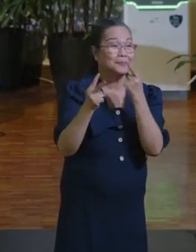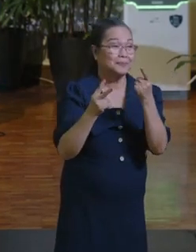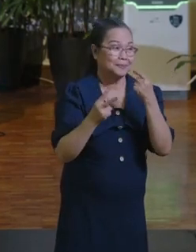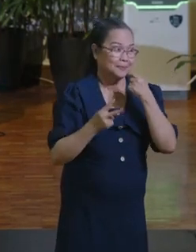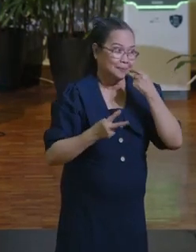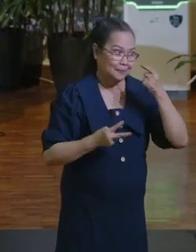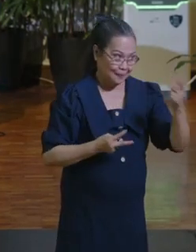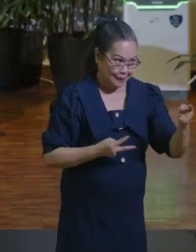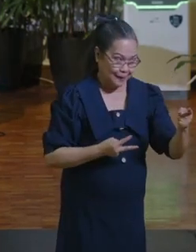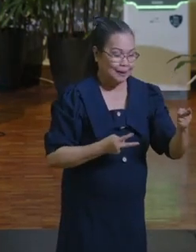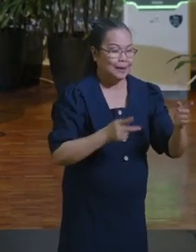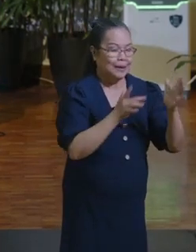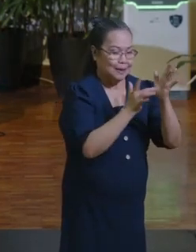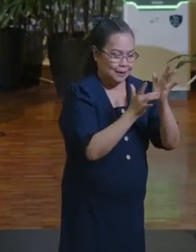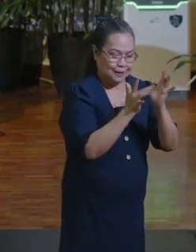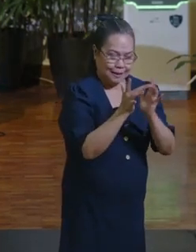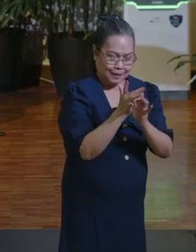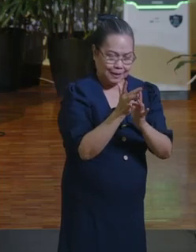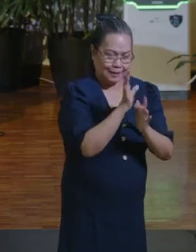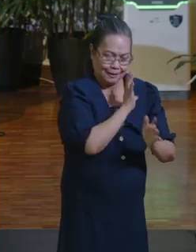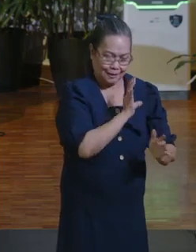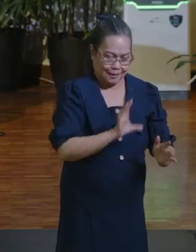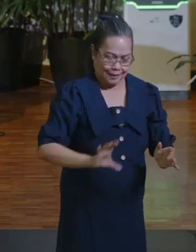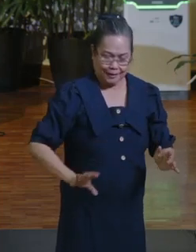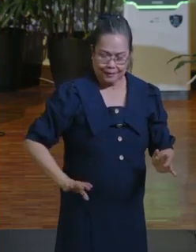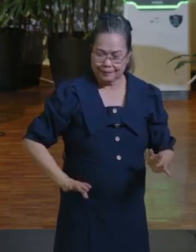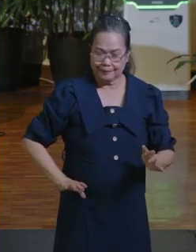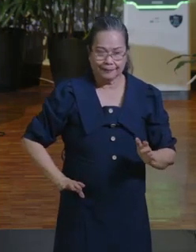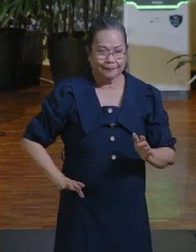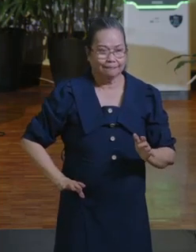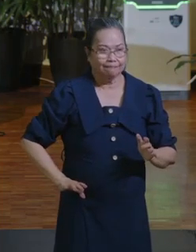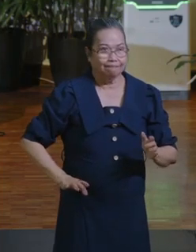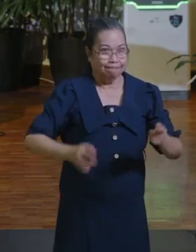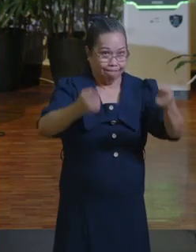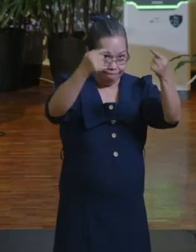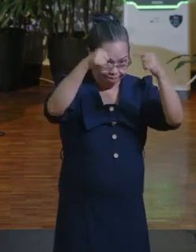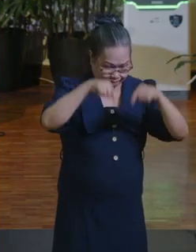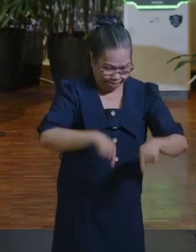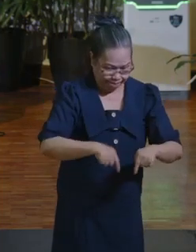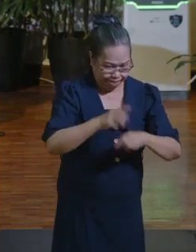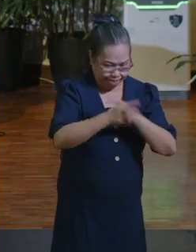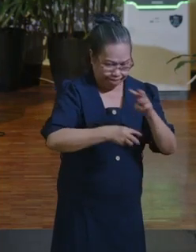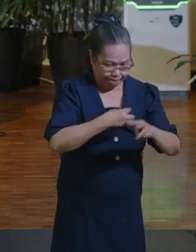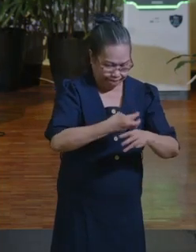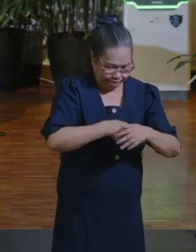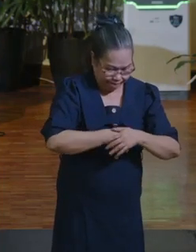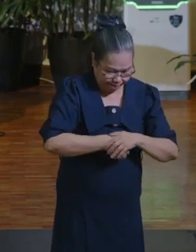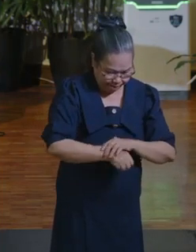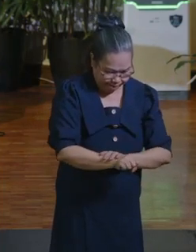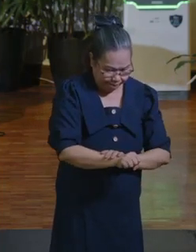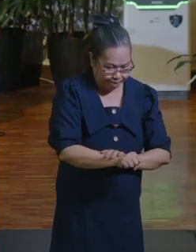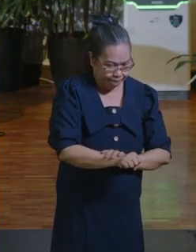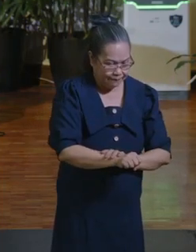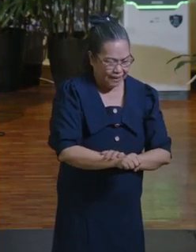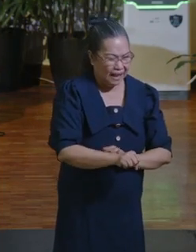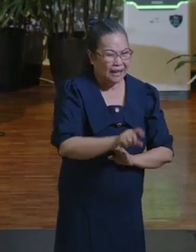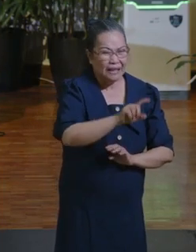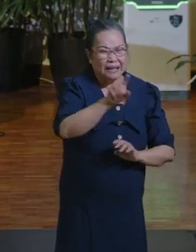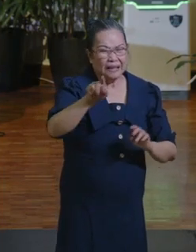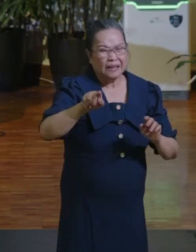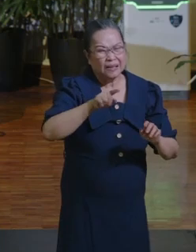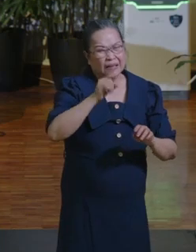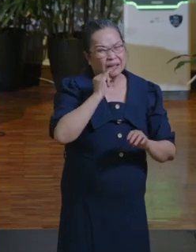kasi, si Jesus daw ay pumasok dito sa mundo, ngunit siya ay tinanggihan kahit ng kanyang